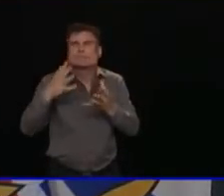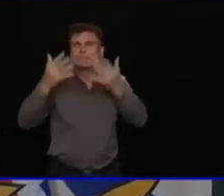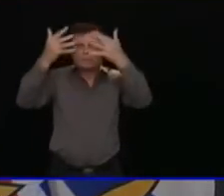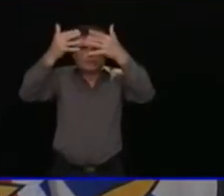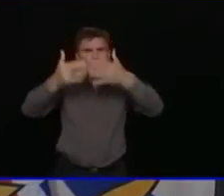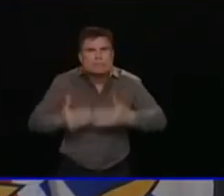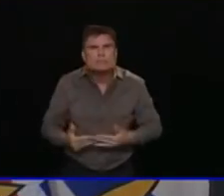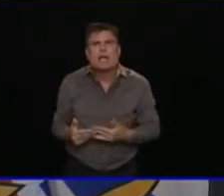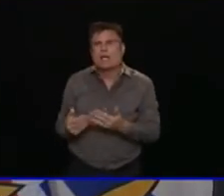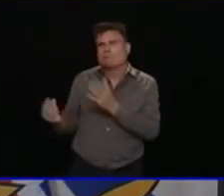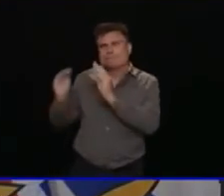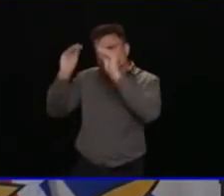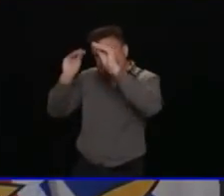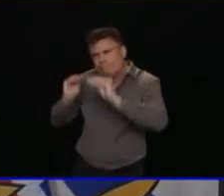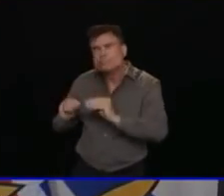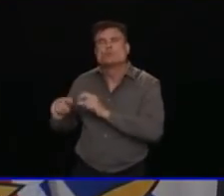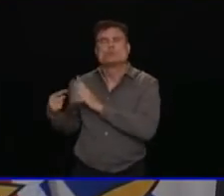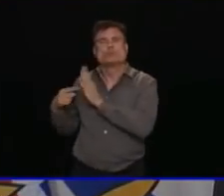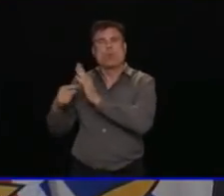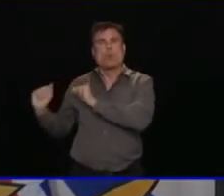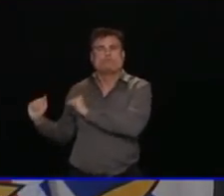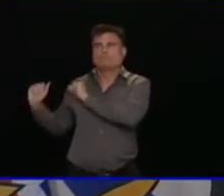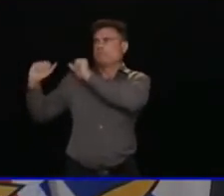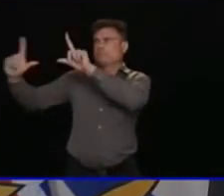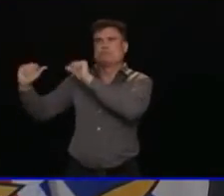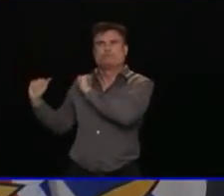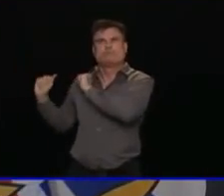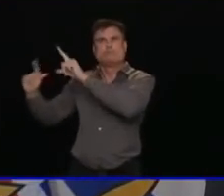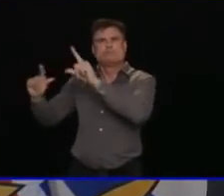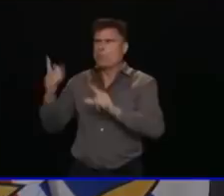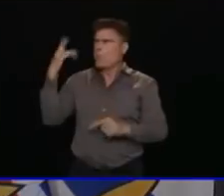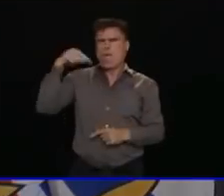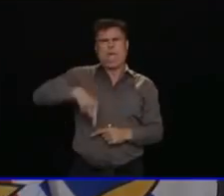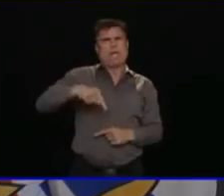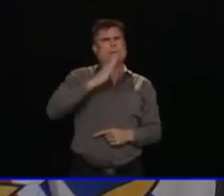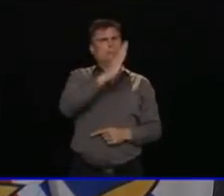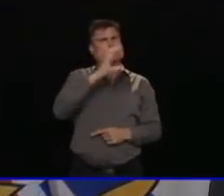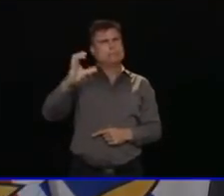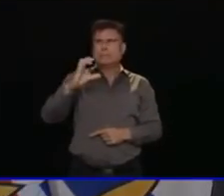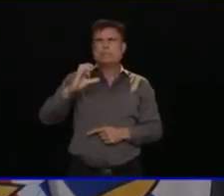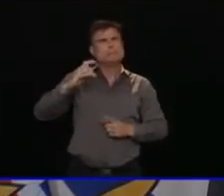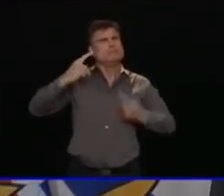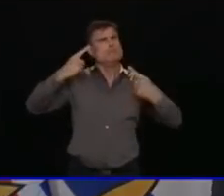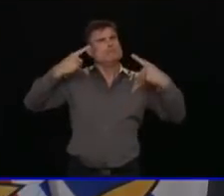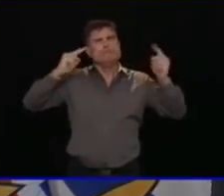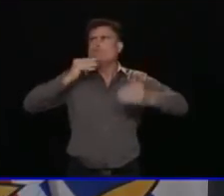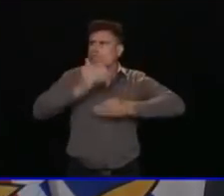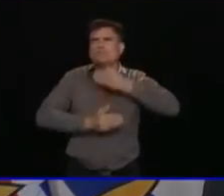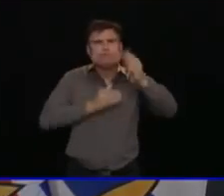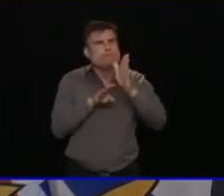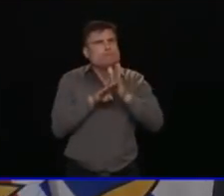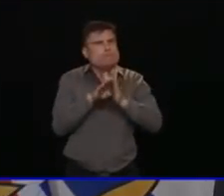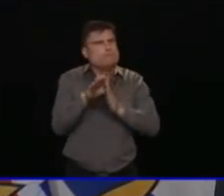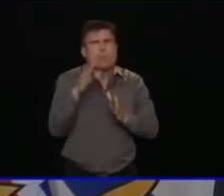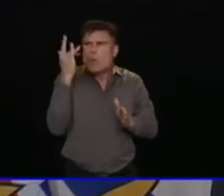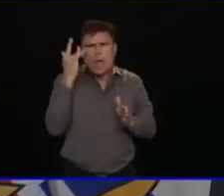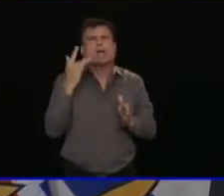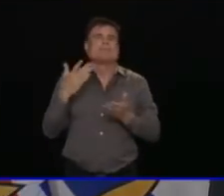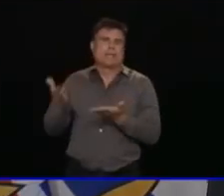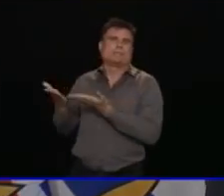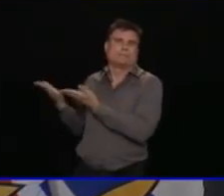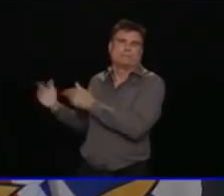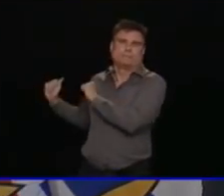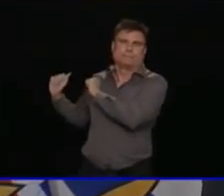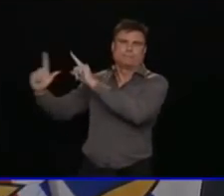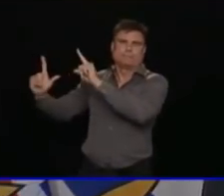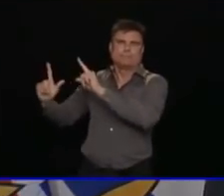of us in our ongoing BC response. As Dr. Henry said at that first session, we had started to see a flattening of the curve. We had